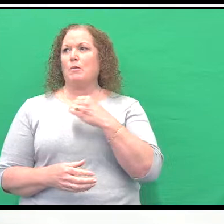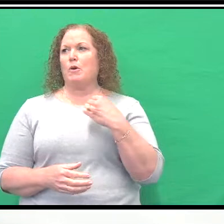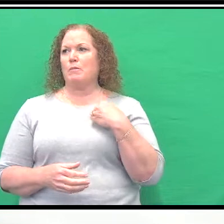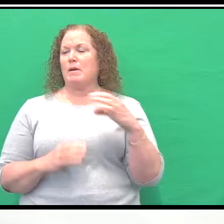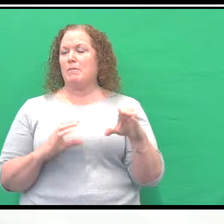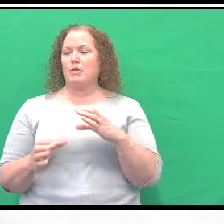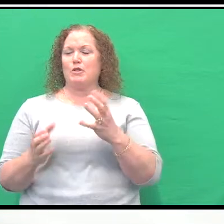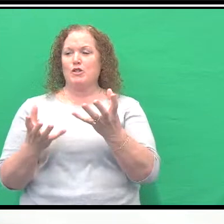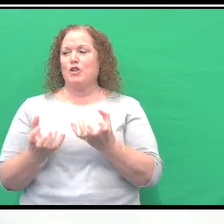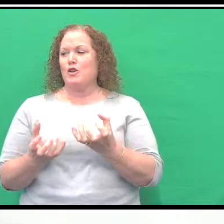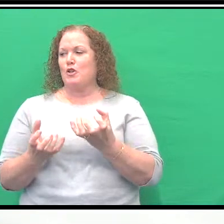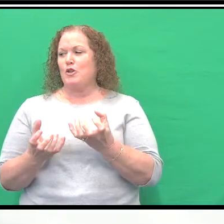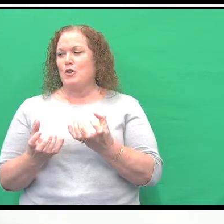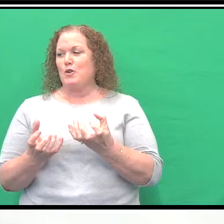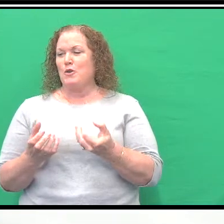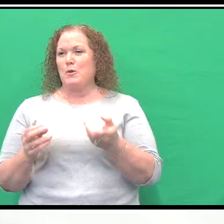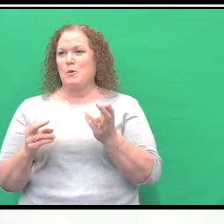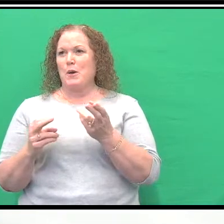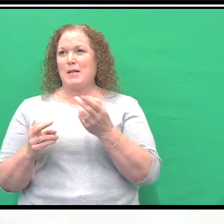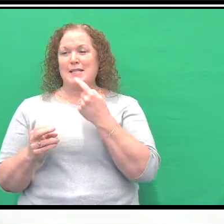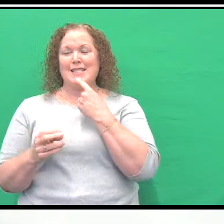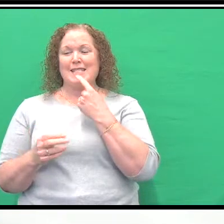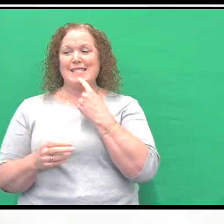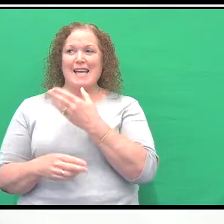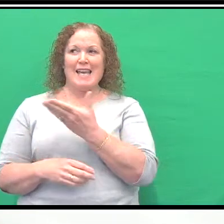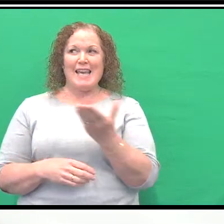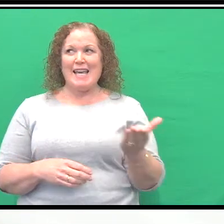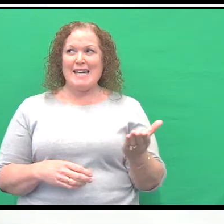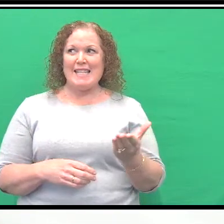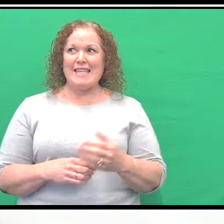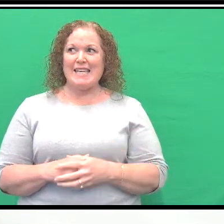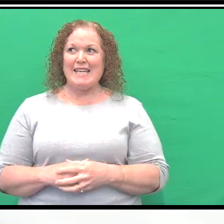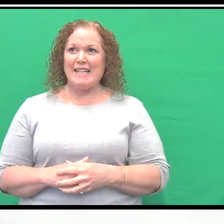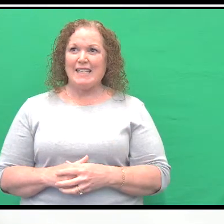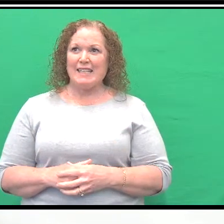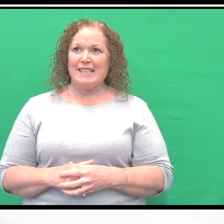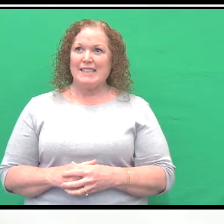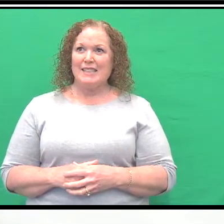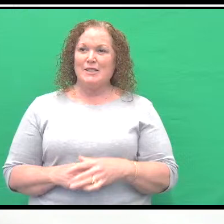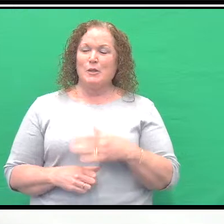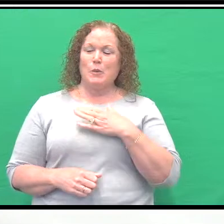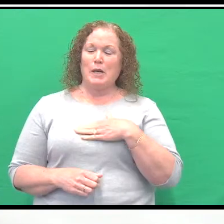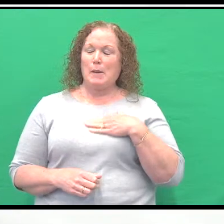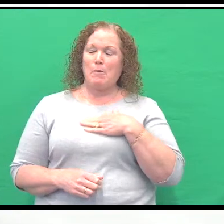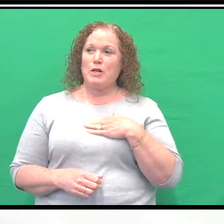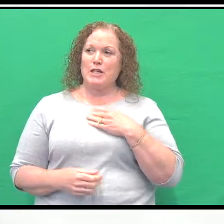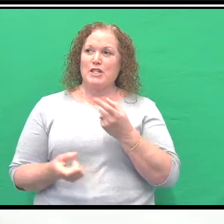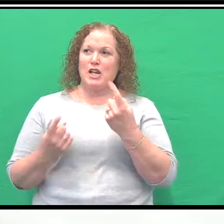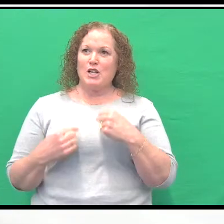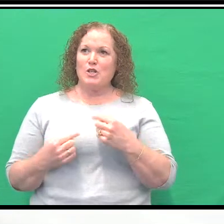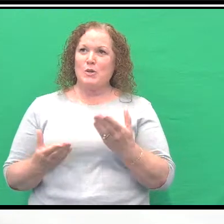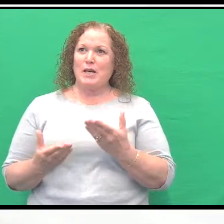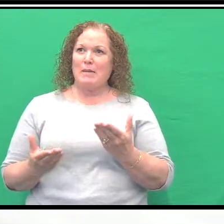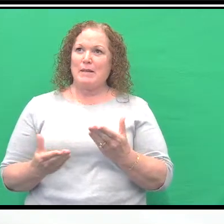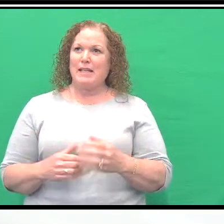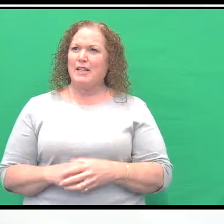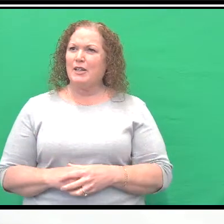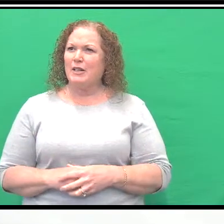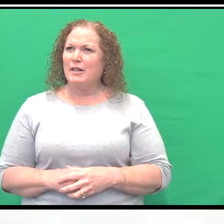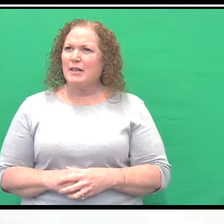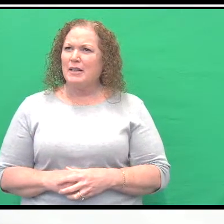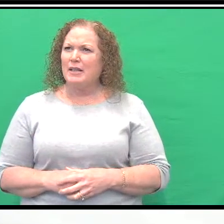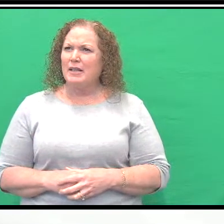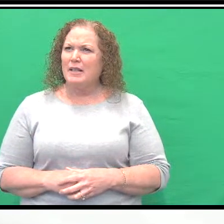have forgotten or want to say? And we appreciate you being here, but, you know, we've just completed the board meeting, and you might